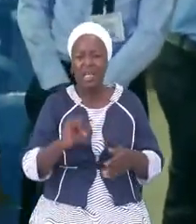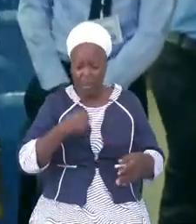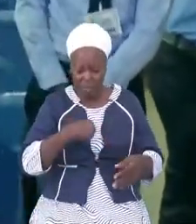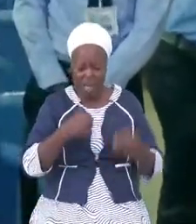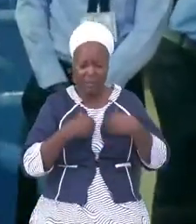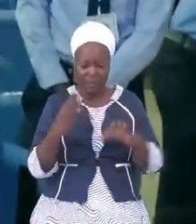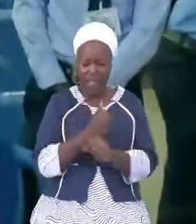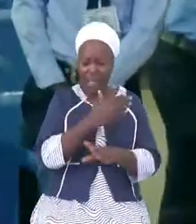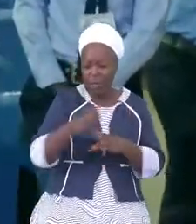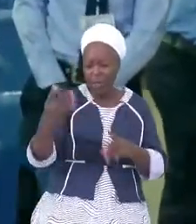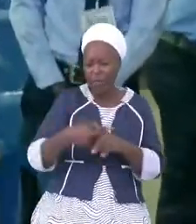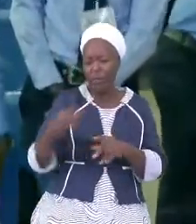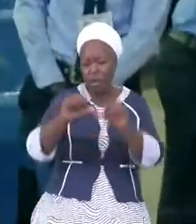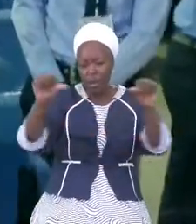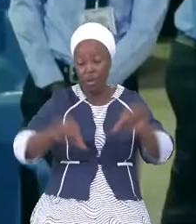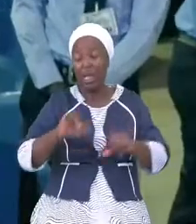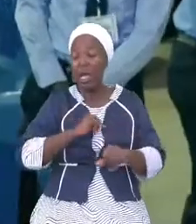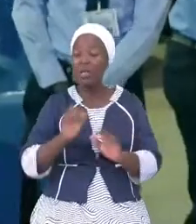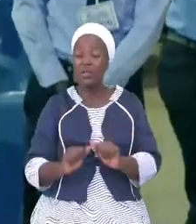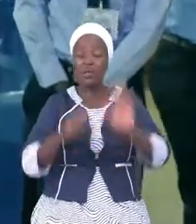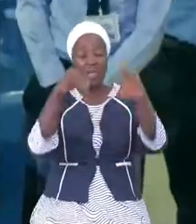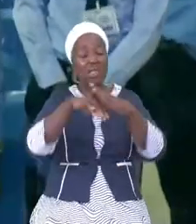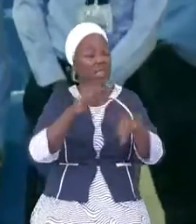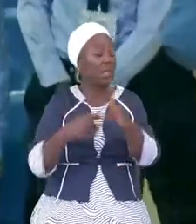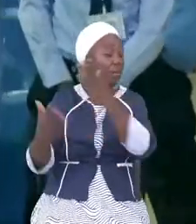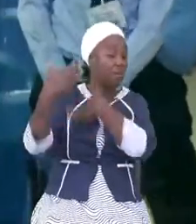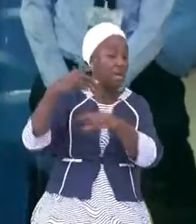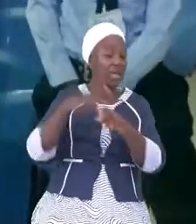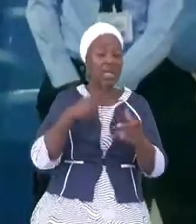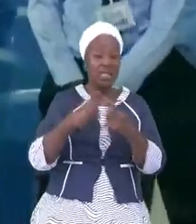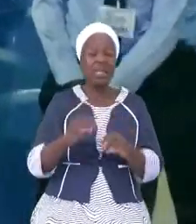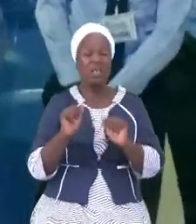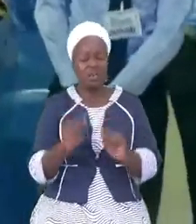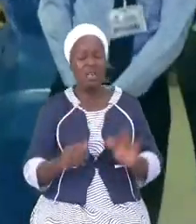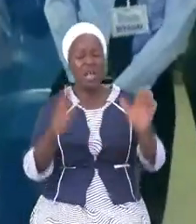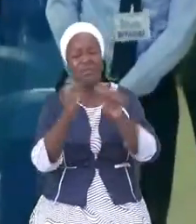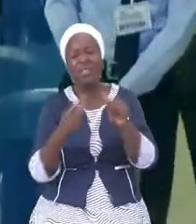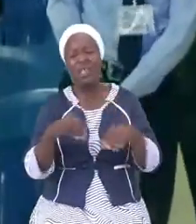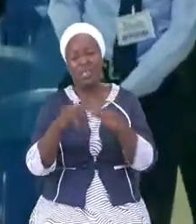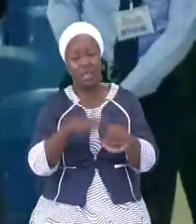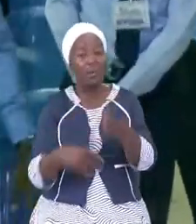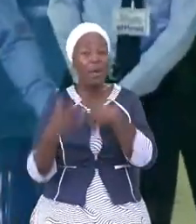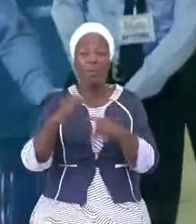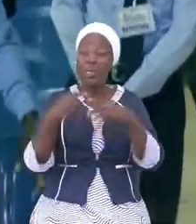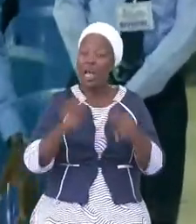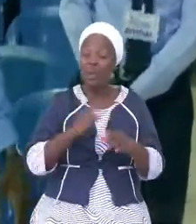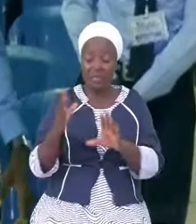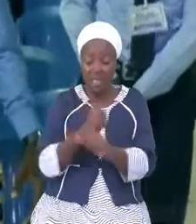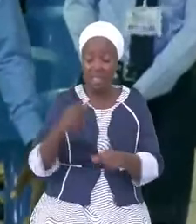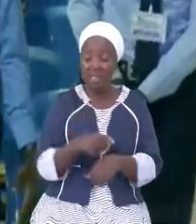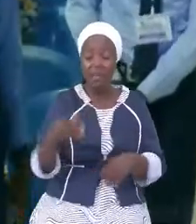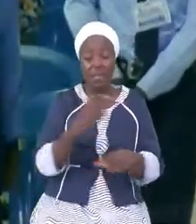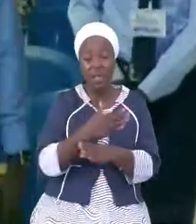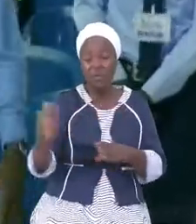altar, I surrendered in the past. I gave everything up in the past, and then I've taken them away from